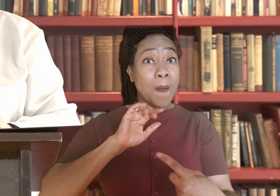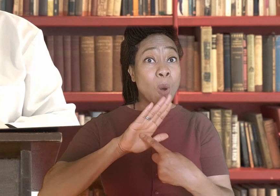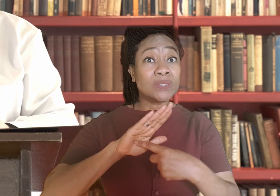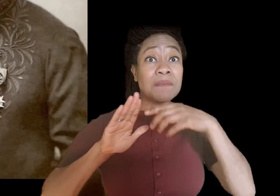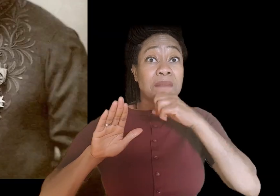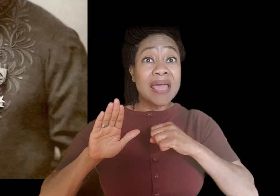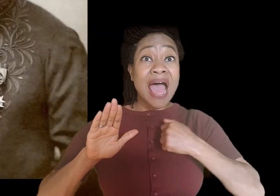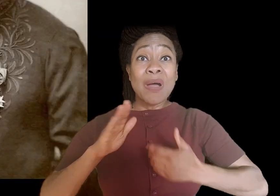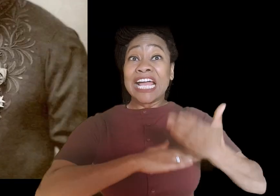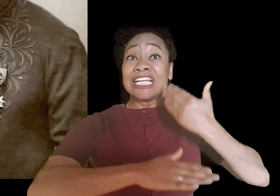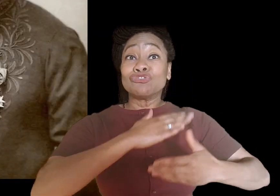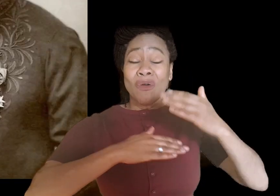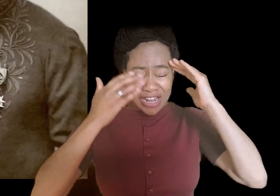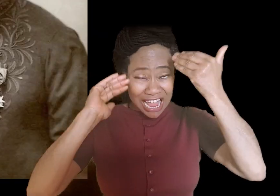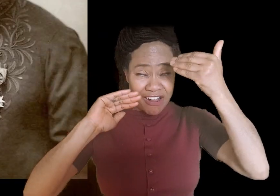of hysteria,